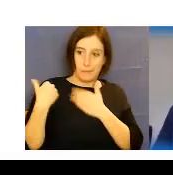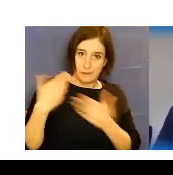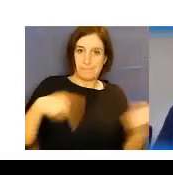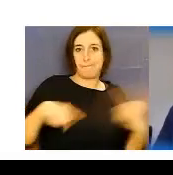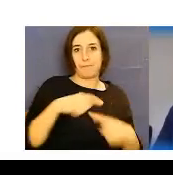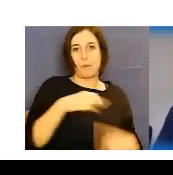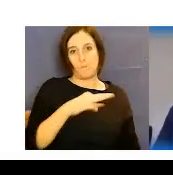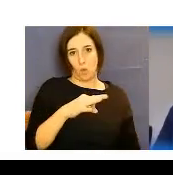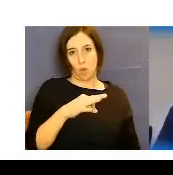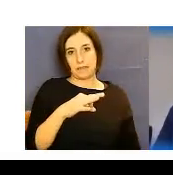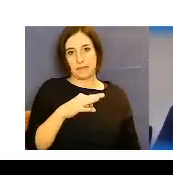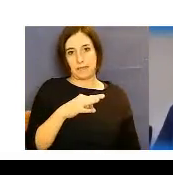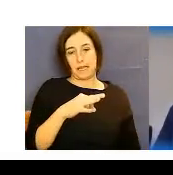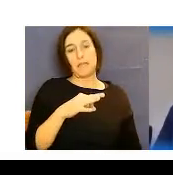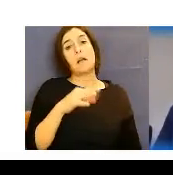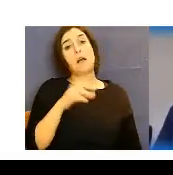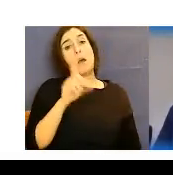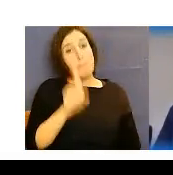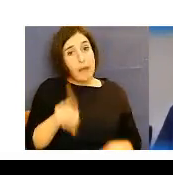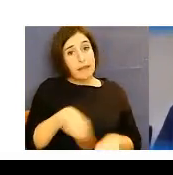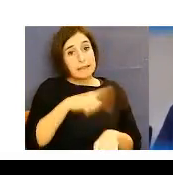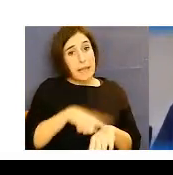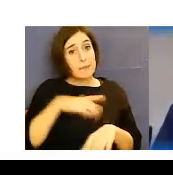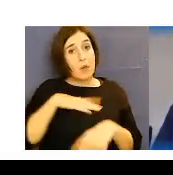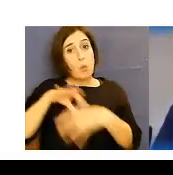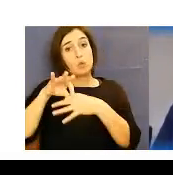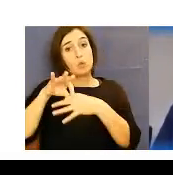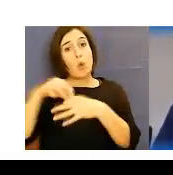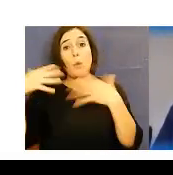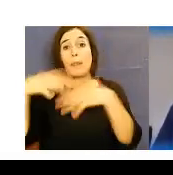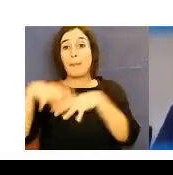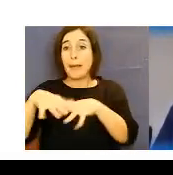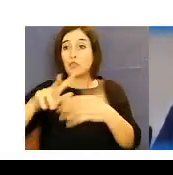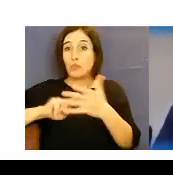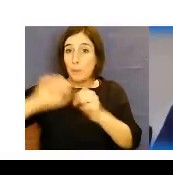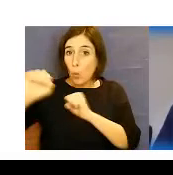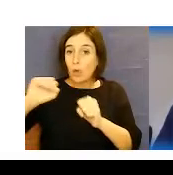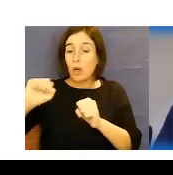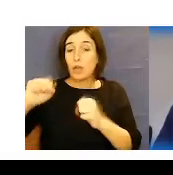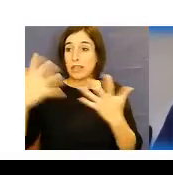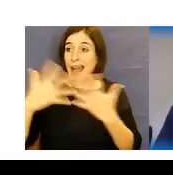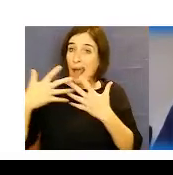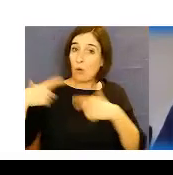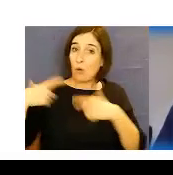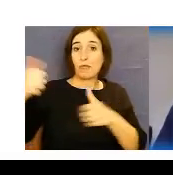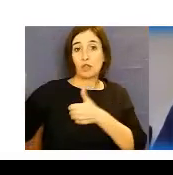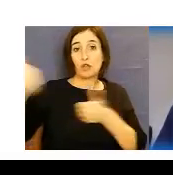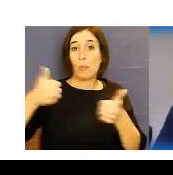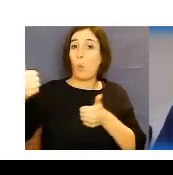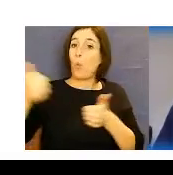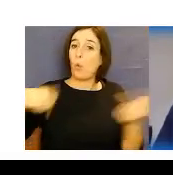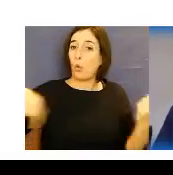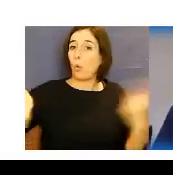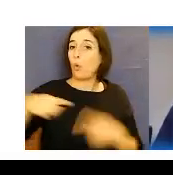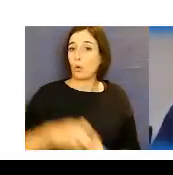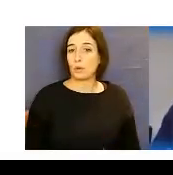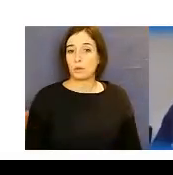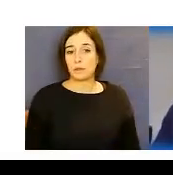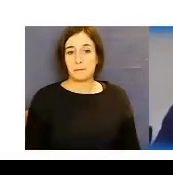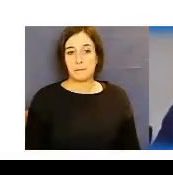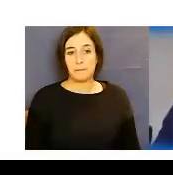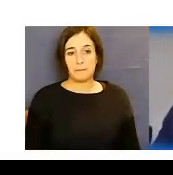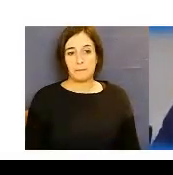with mainstream organizations in terms of how we can support each other. In the very long-term future, we've had a community asset-based sports